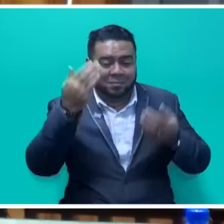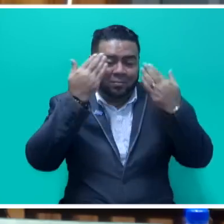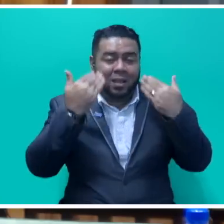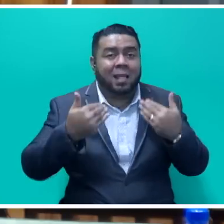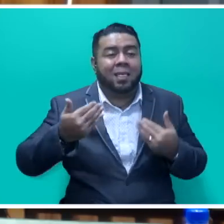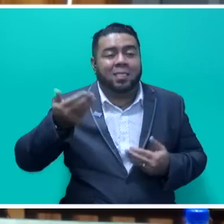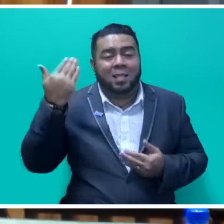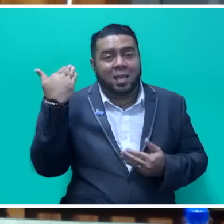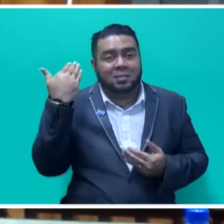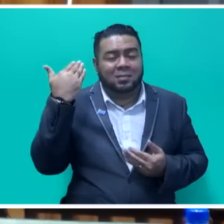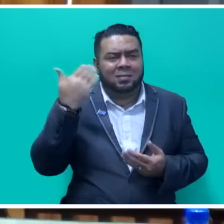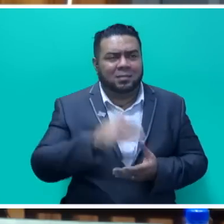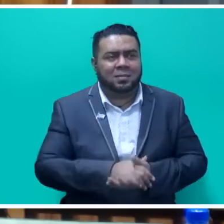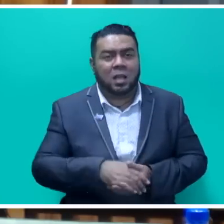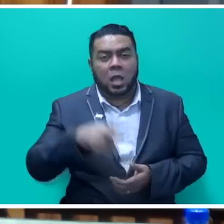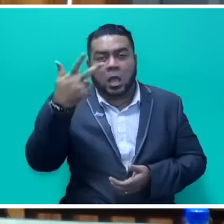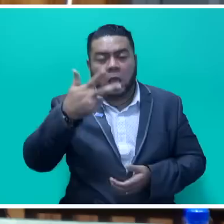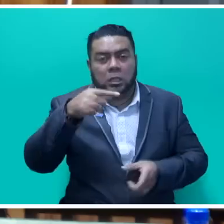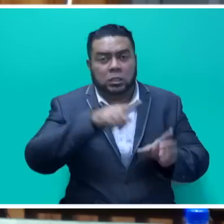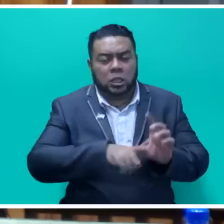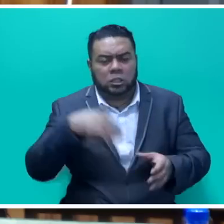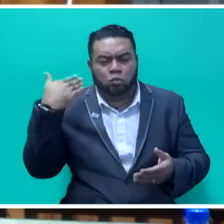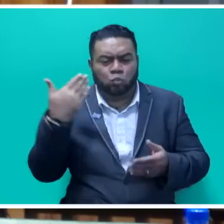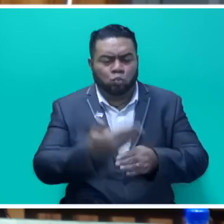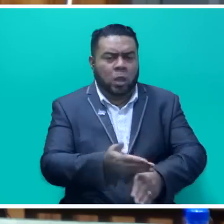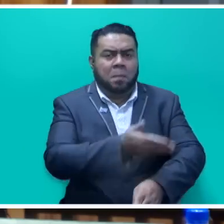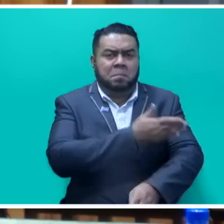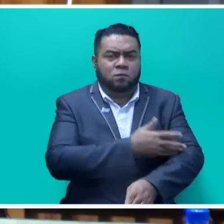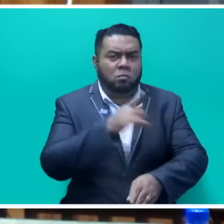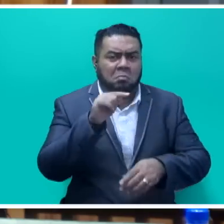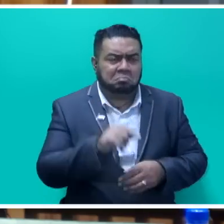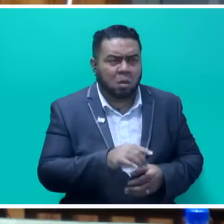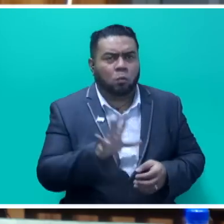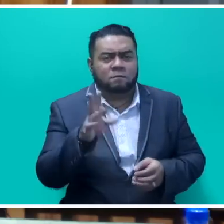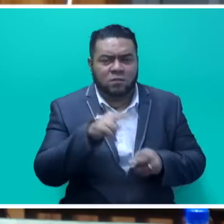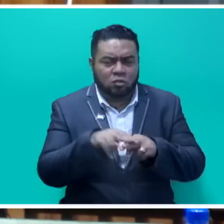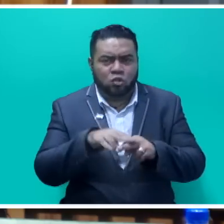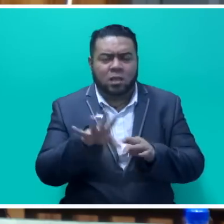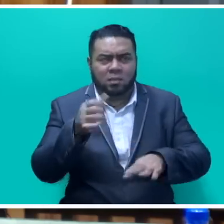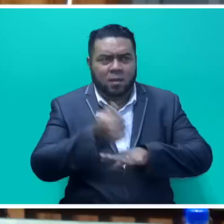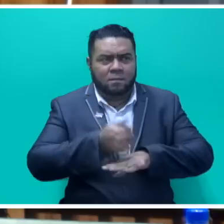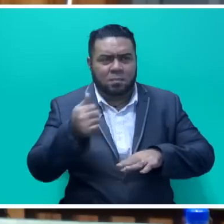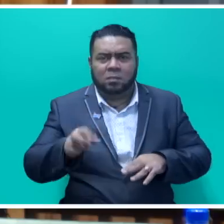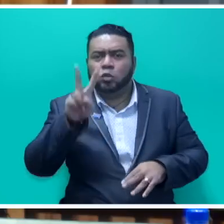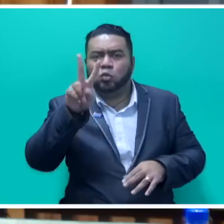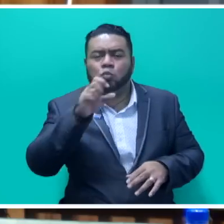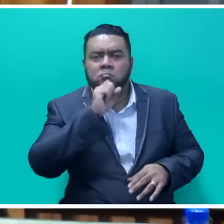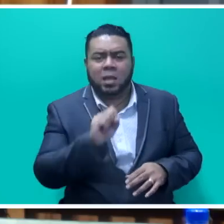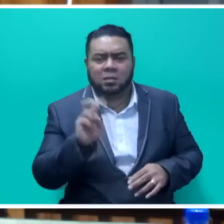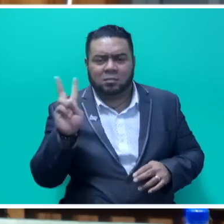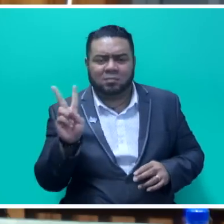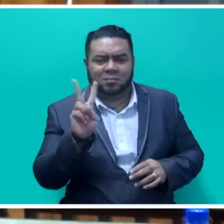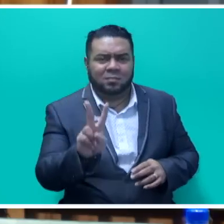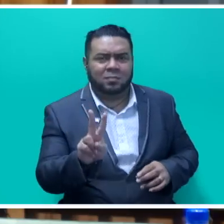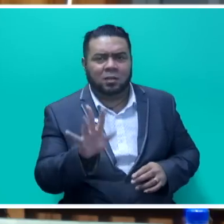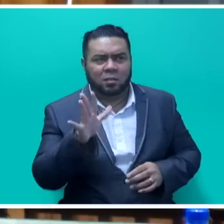last 8 years and before that, Fiji has been governed by two men treating this